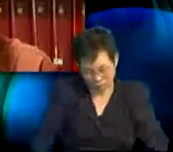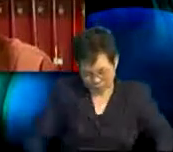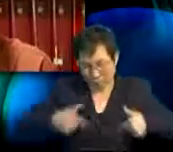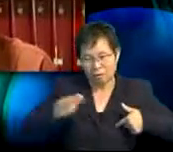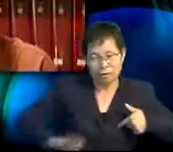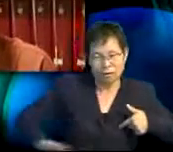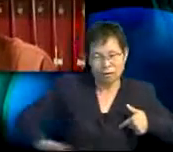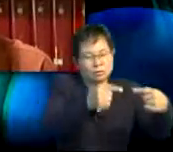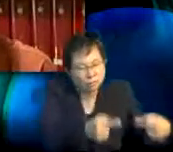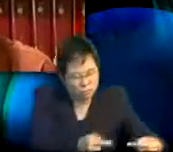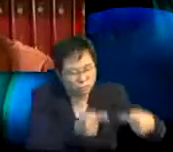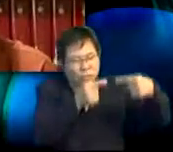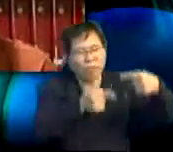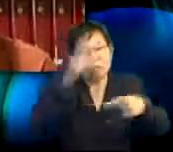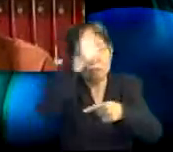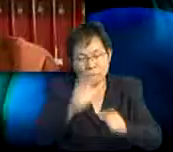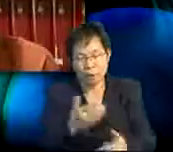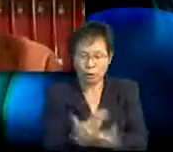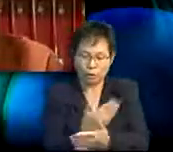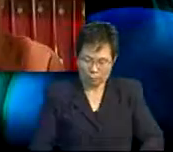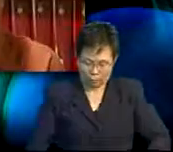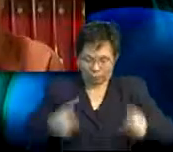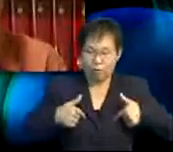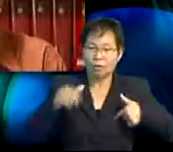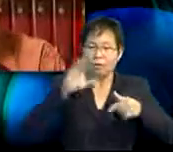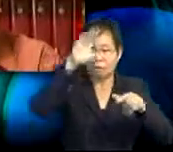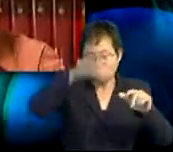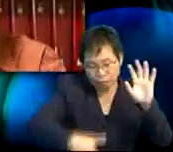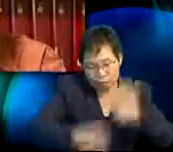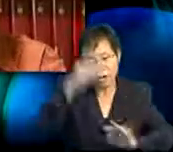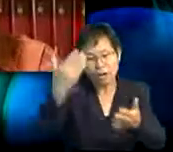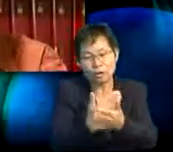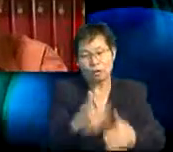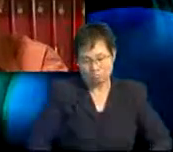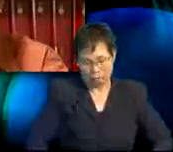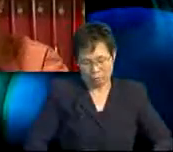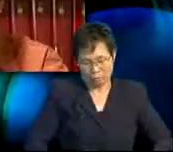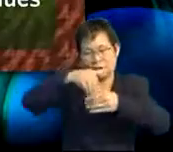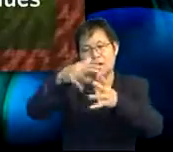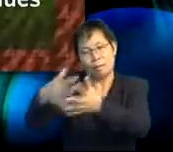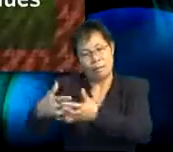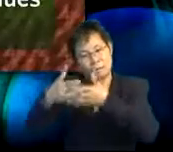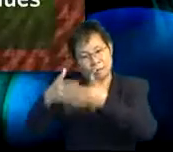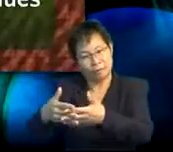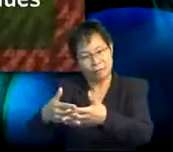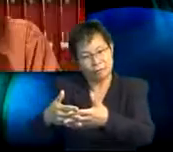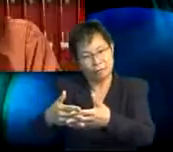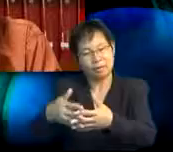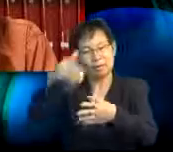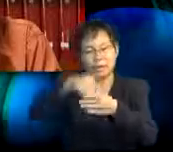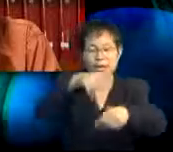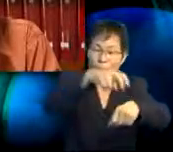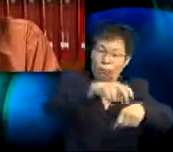they struggle to find a new life, and they find this new life in America. Now, in The